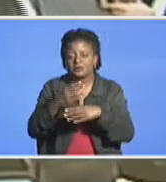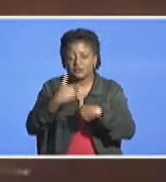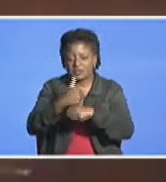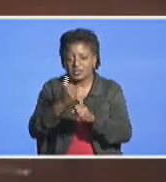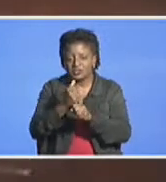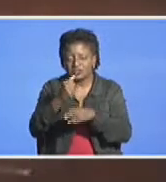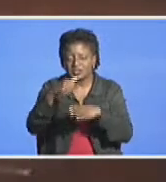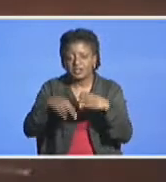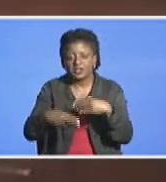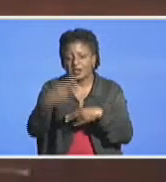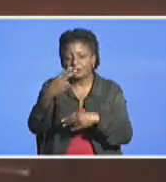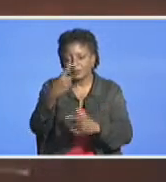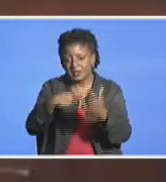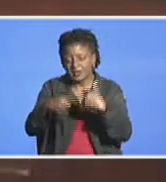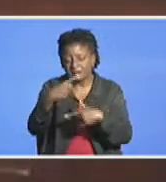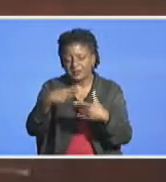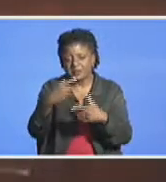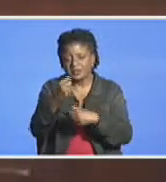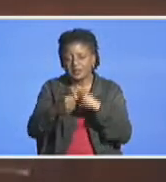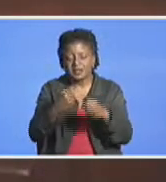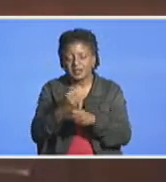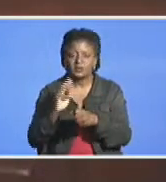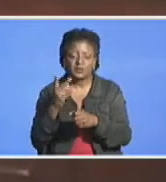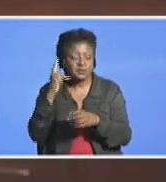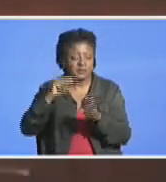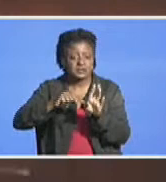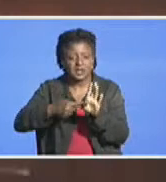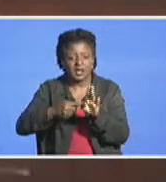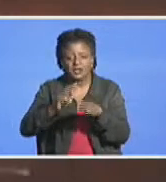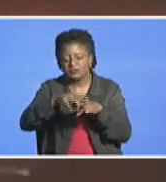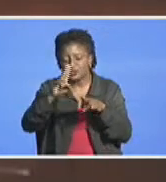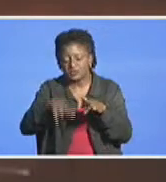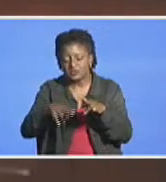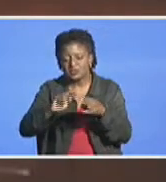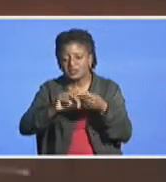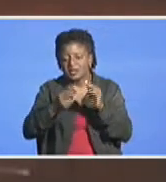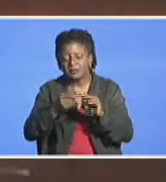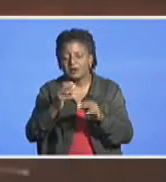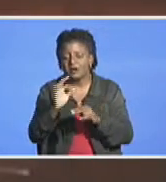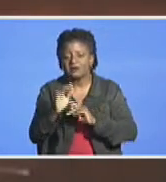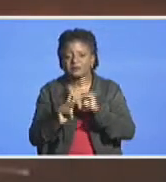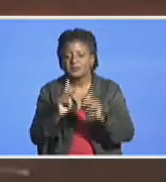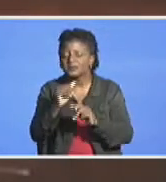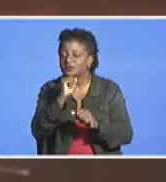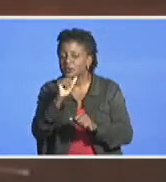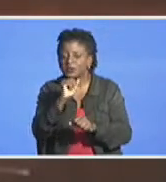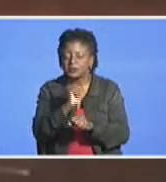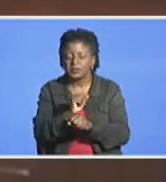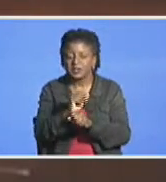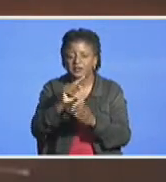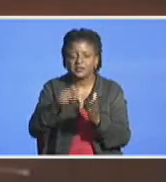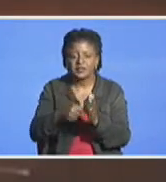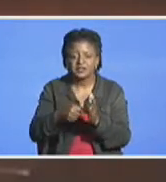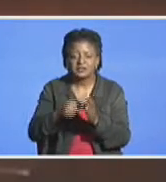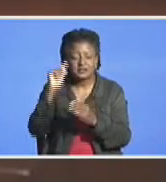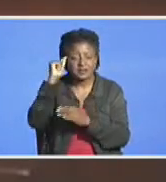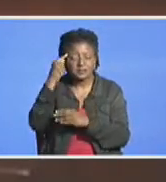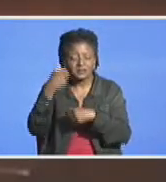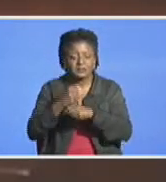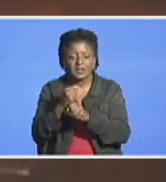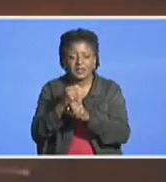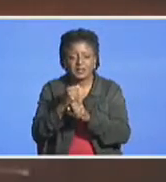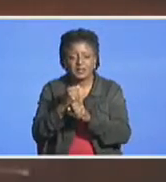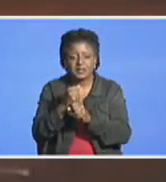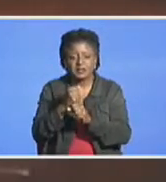year. To begin reducing the number of unemployed, this administration is making targeted